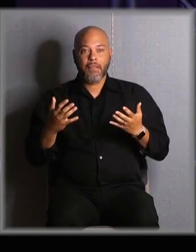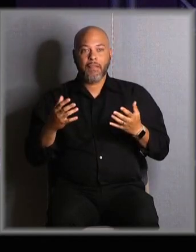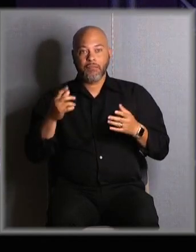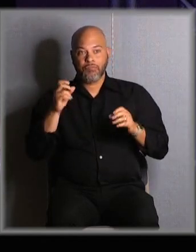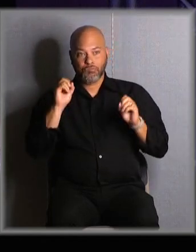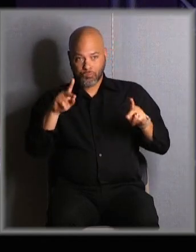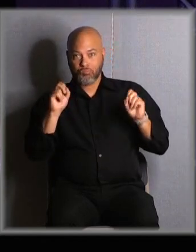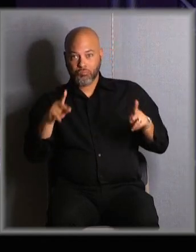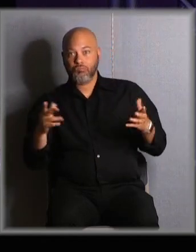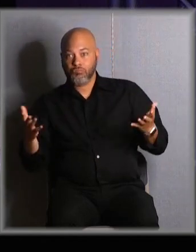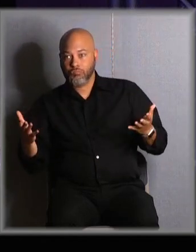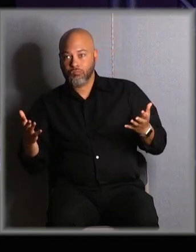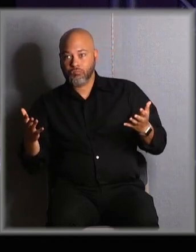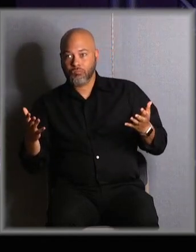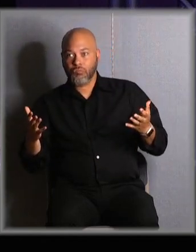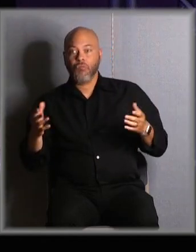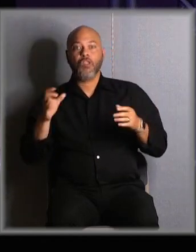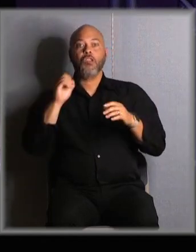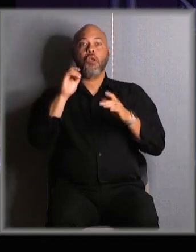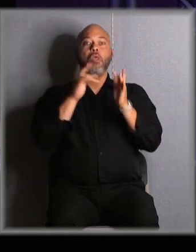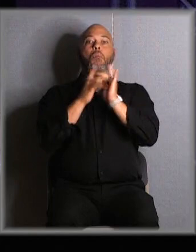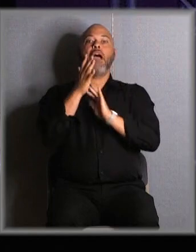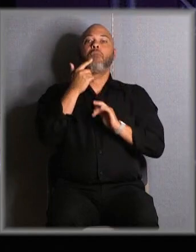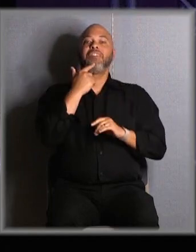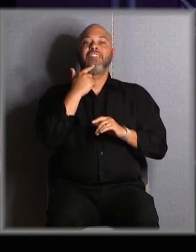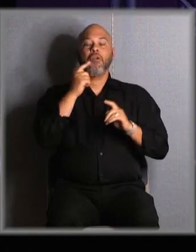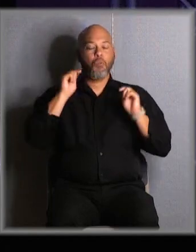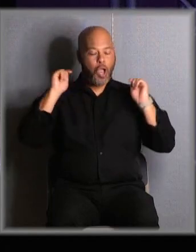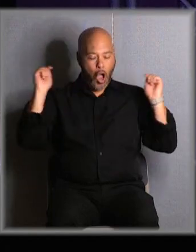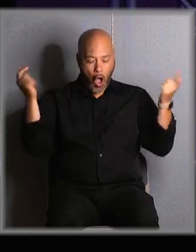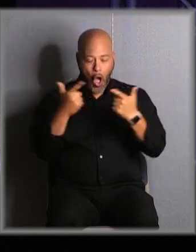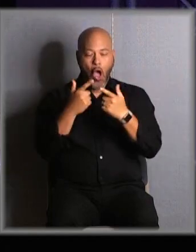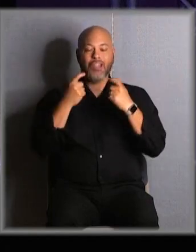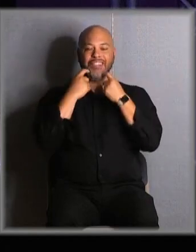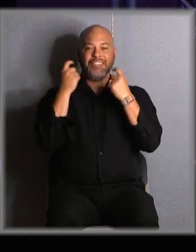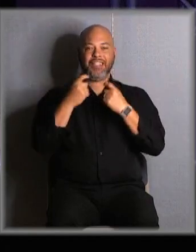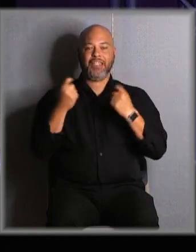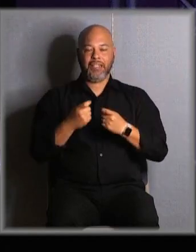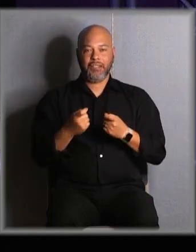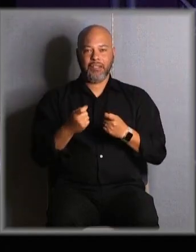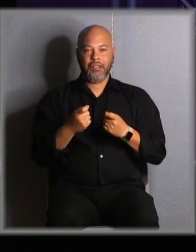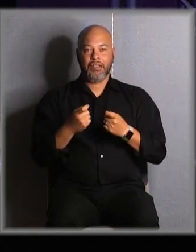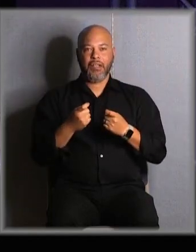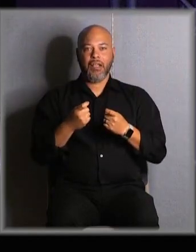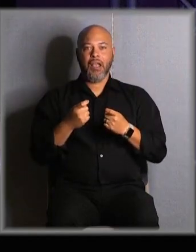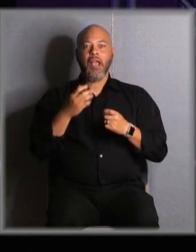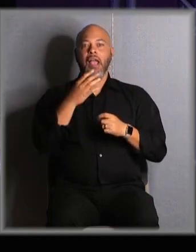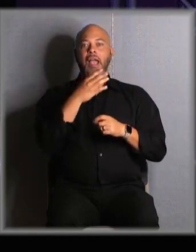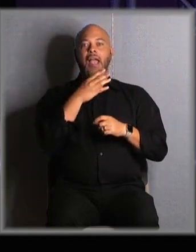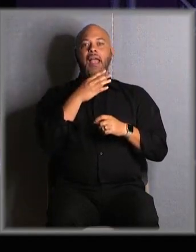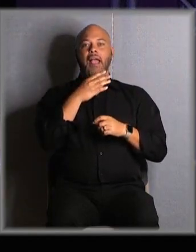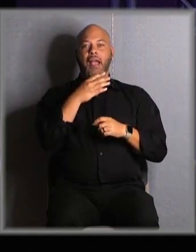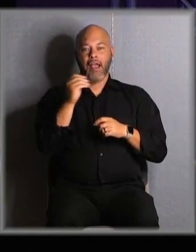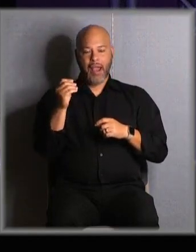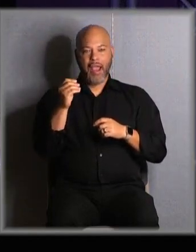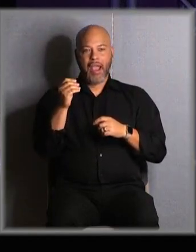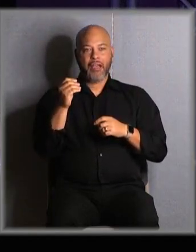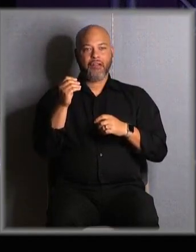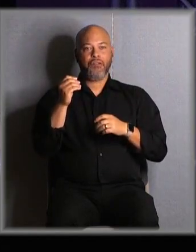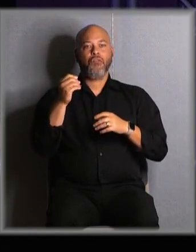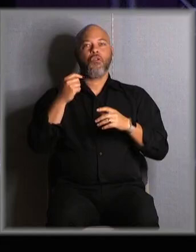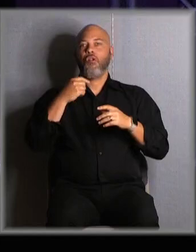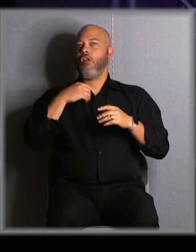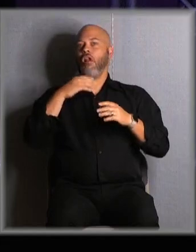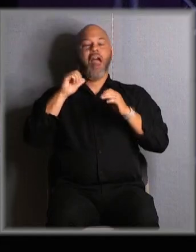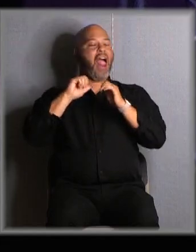good? So the Bible said, for we all have sinned and come short. In other words, I don't